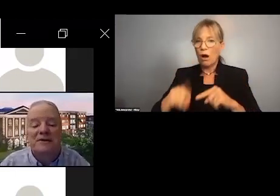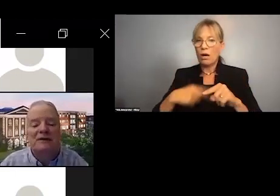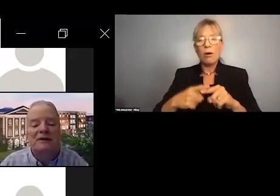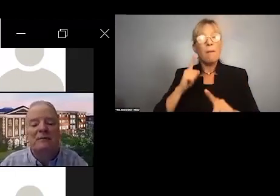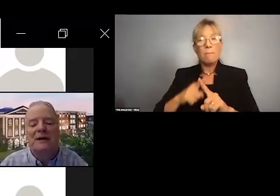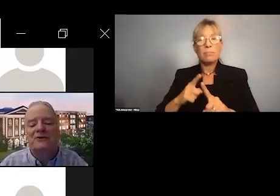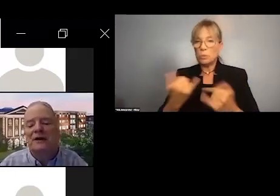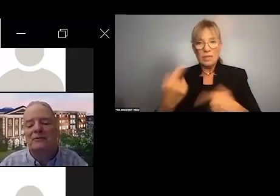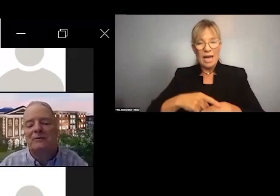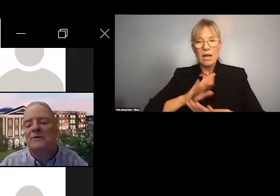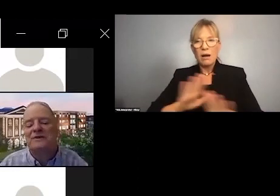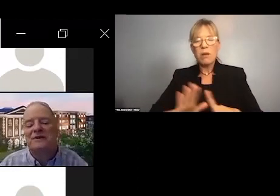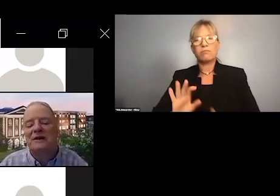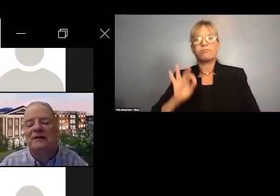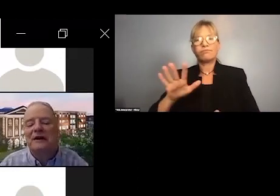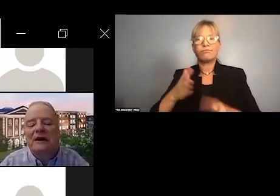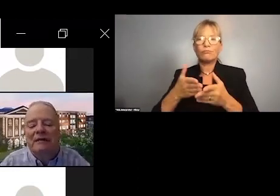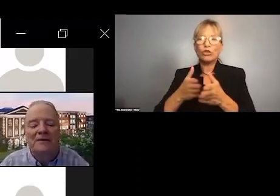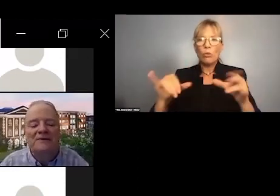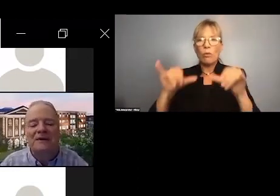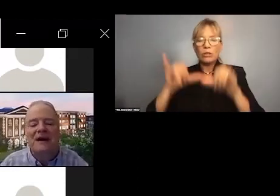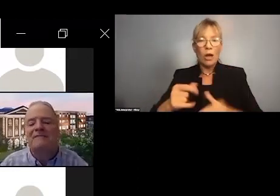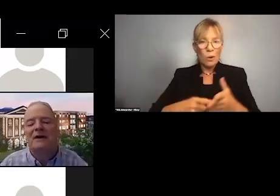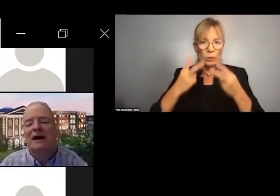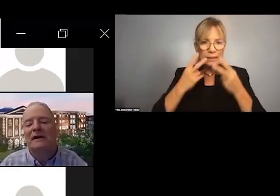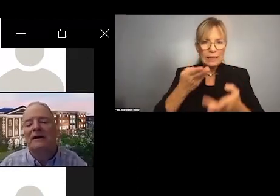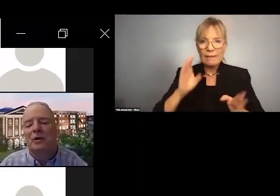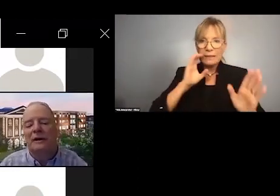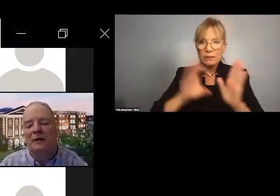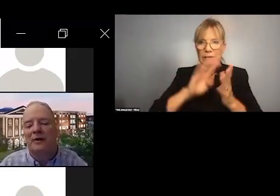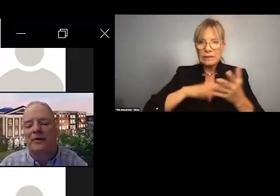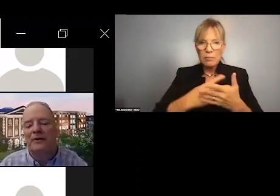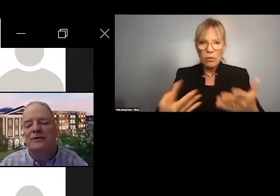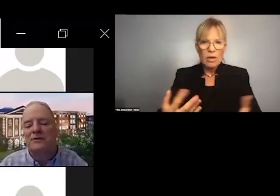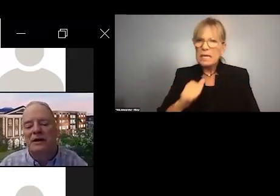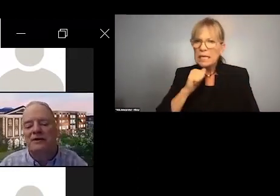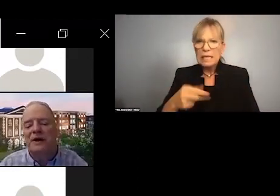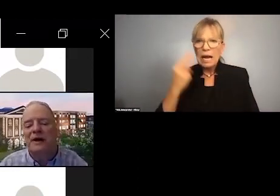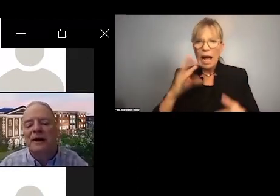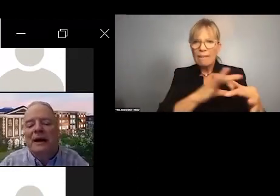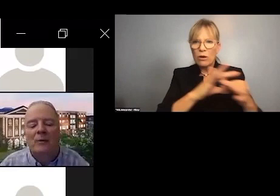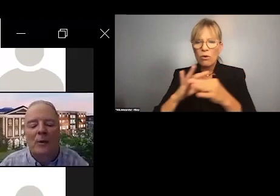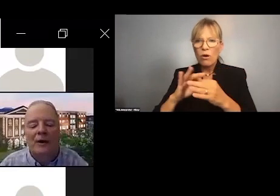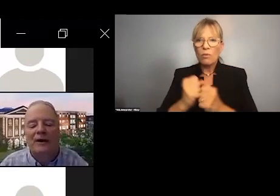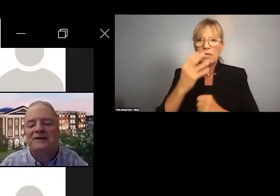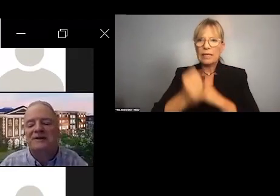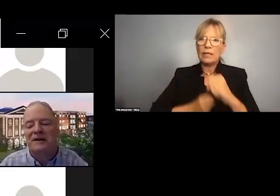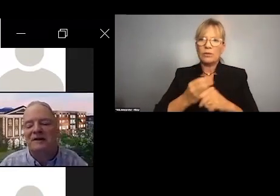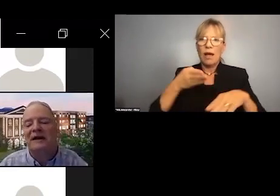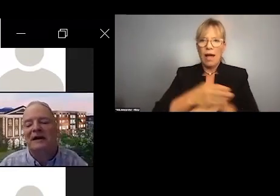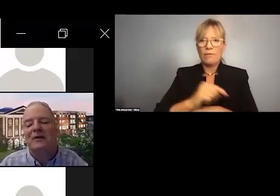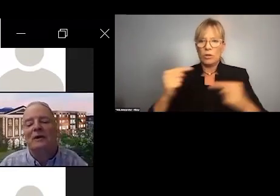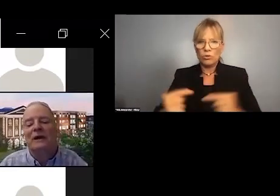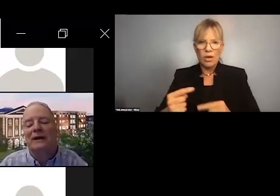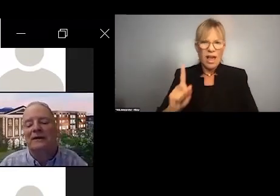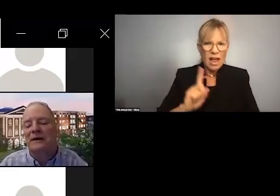ultimately today, but just a general measure. And what you see is that it's not very highly correlated with years post-injury. And where